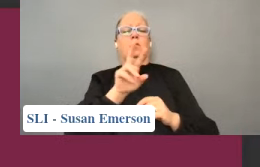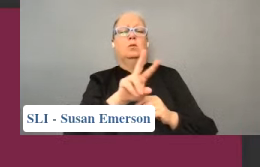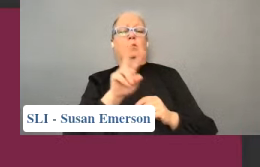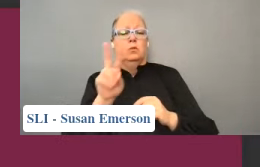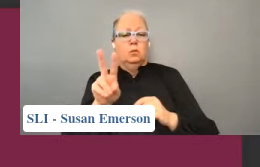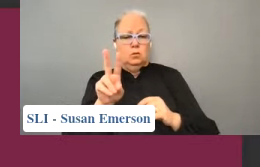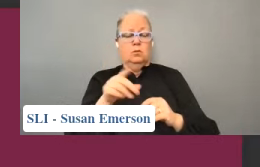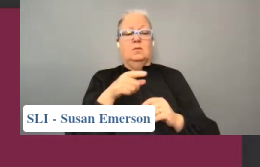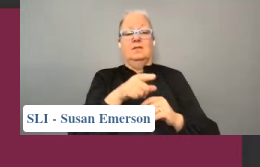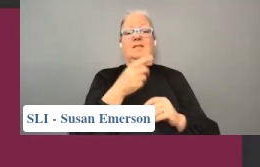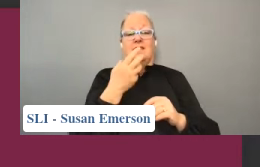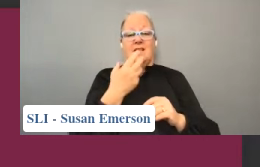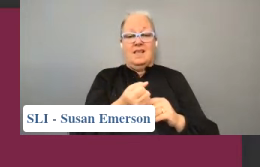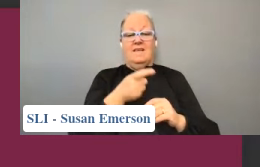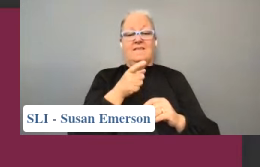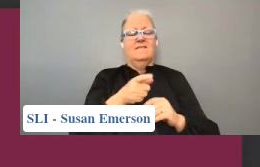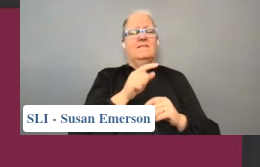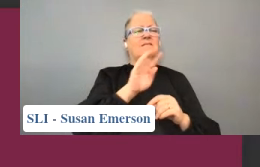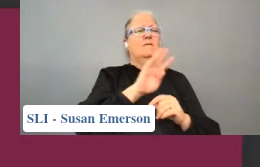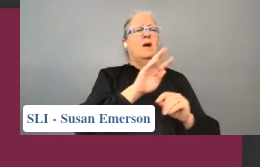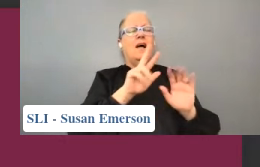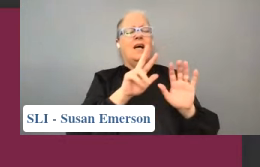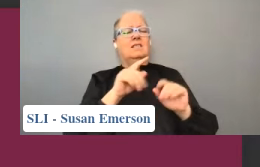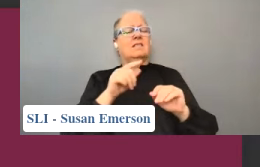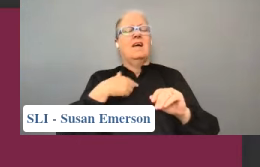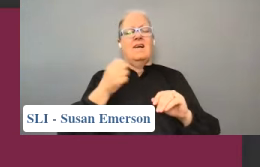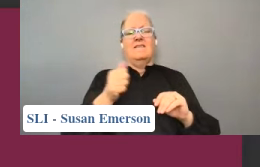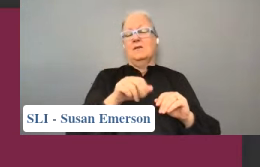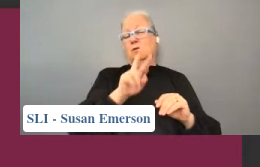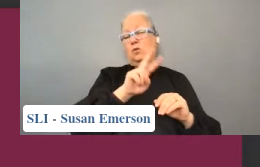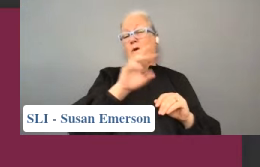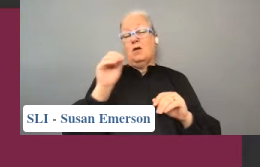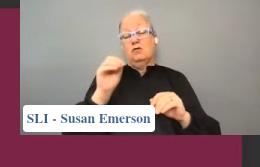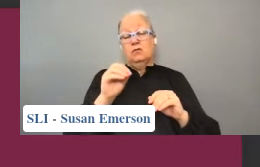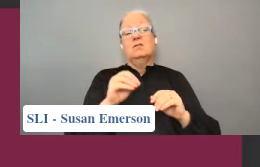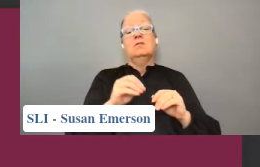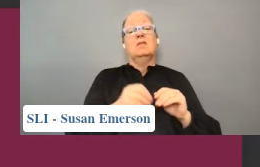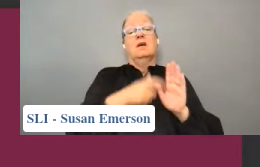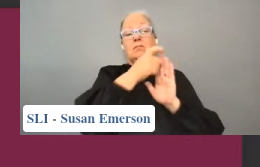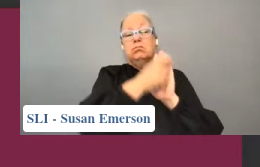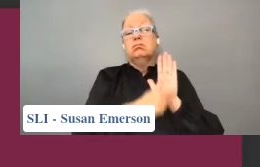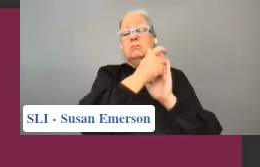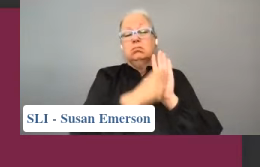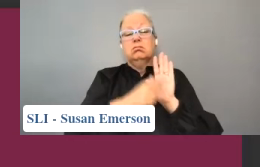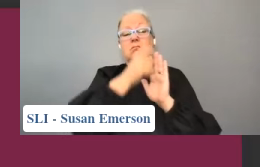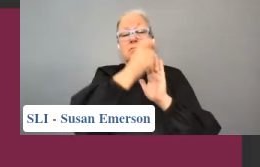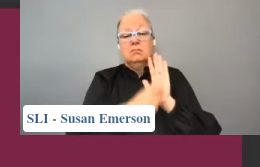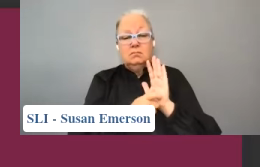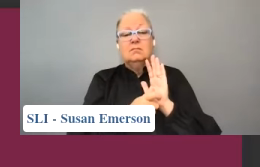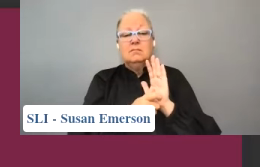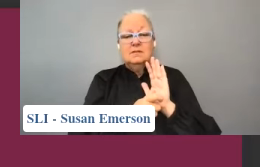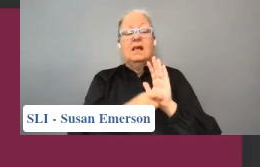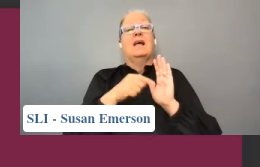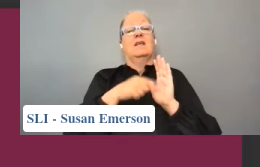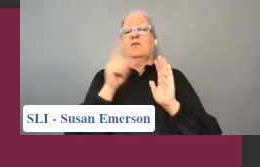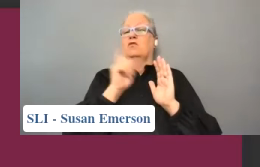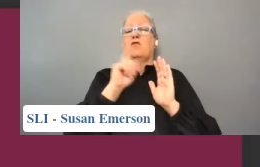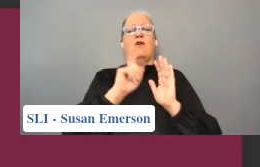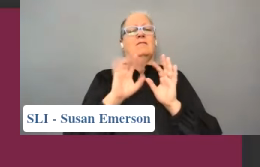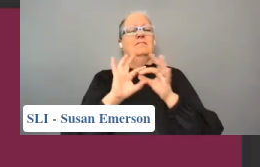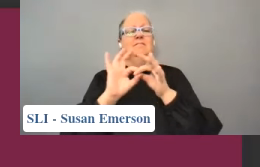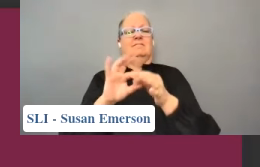got whittled down from about 200 articles that were originally captured and didn't meet our inclusion criteria.